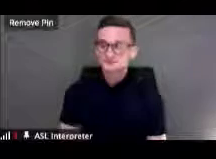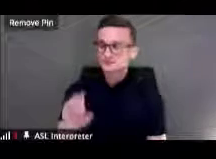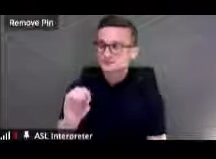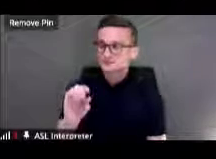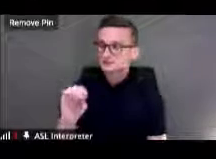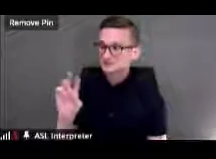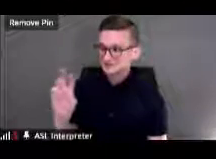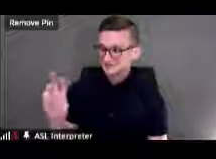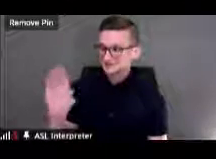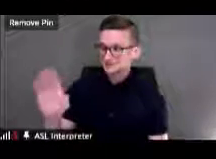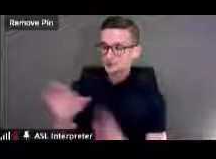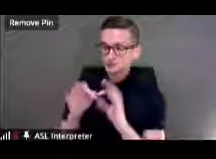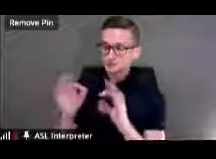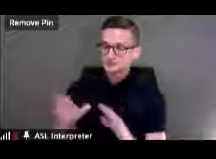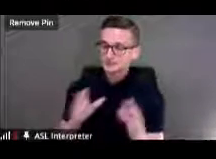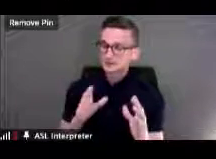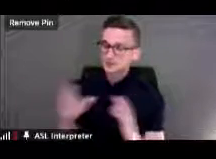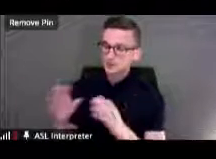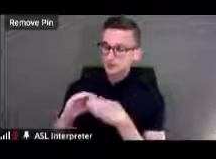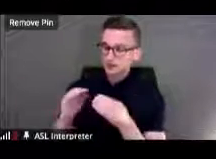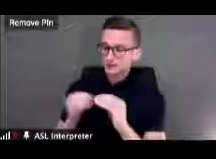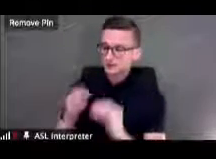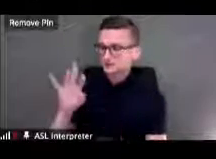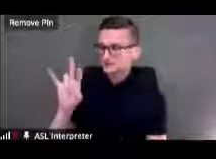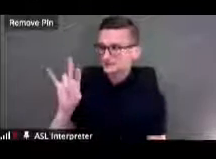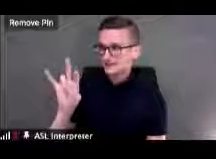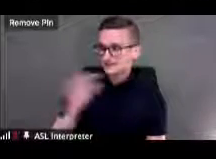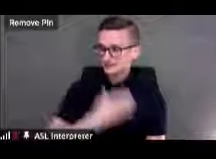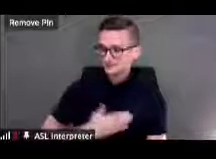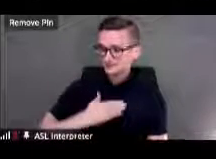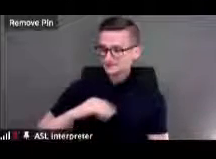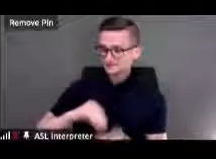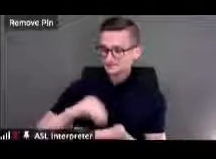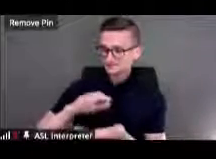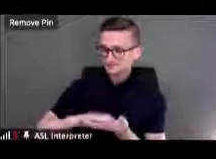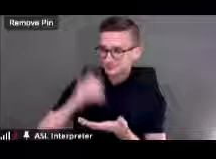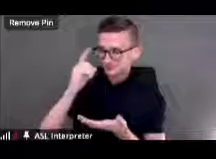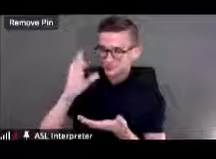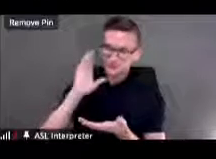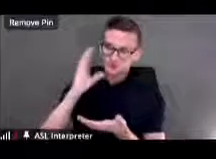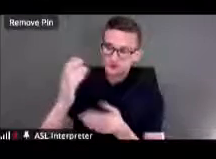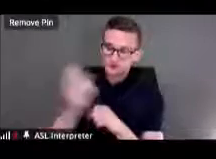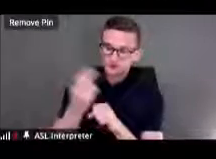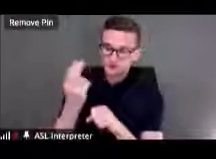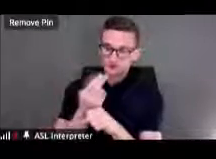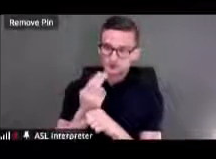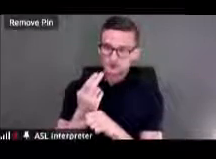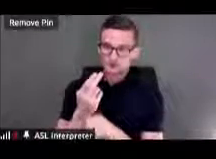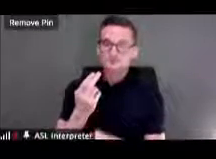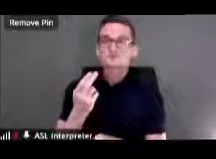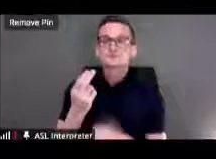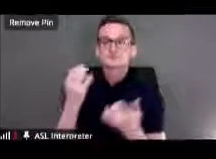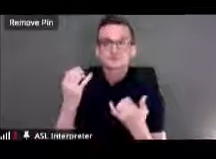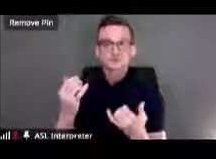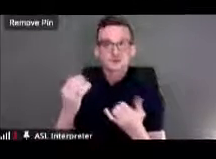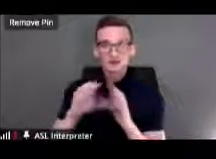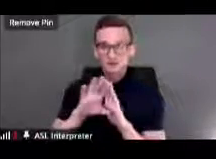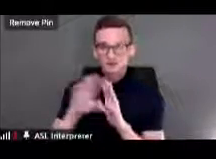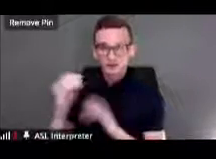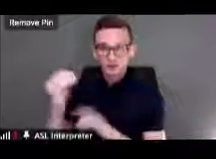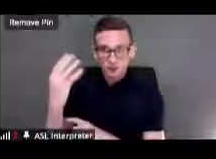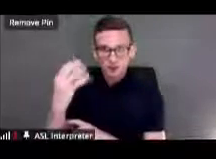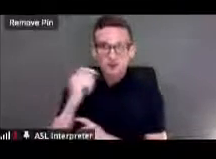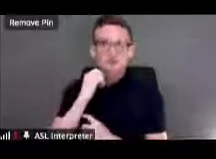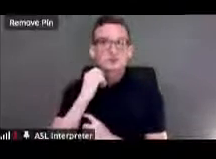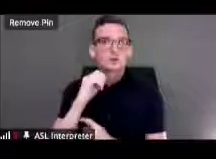006, your speaker order number will be number 7. If you'll please make note of that for future reference. You can now enable your audio and video in the